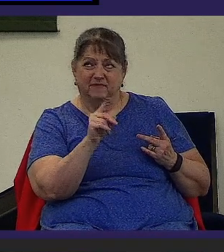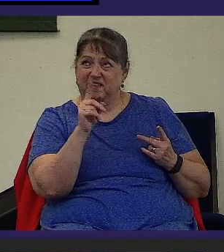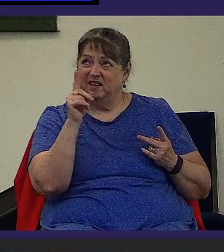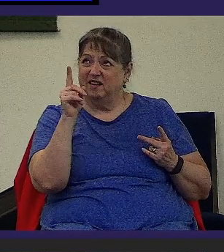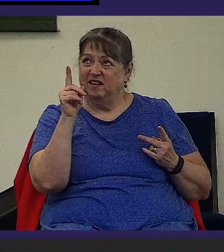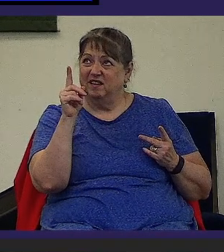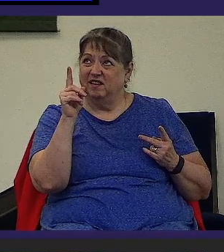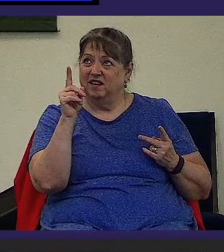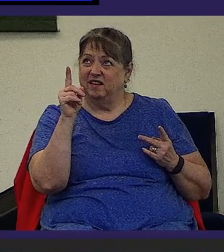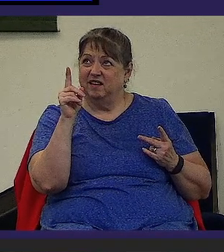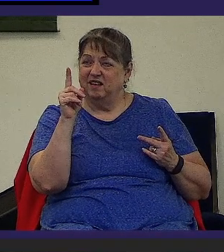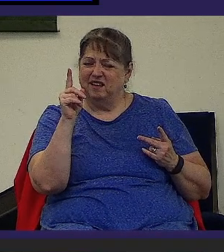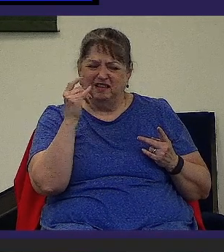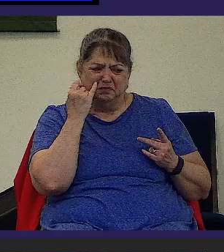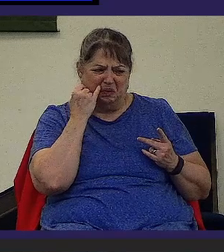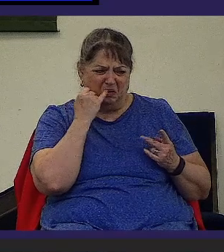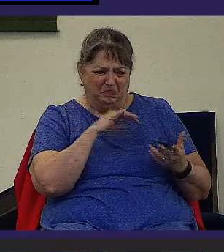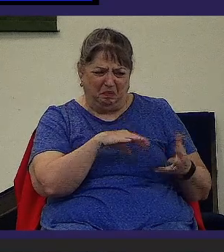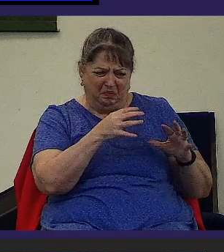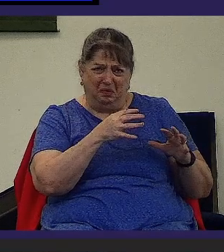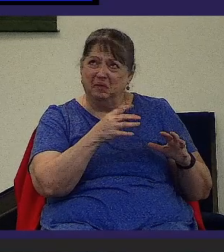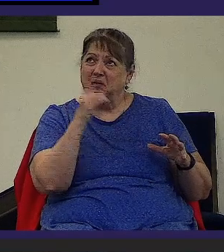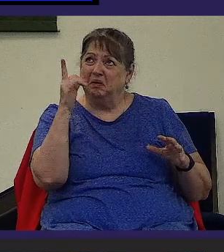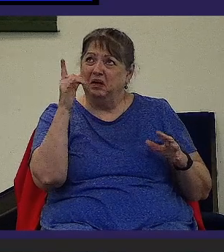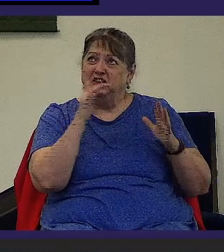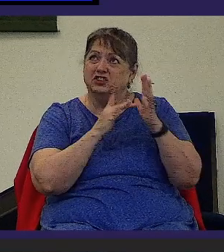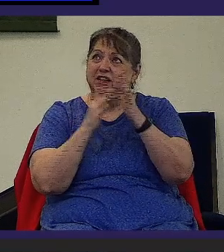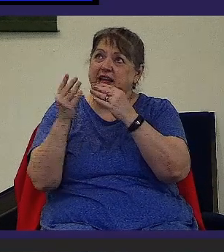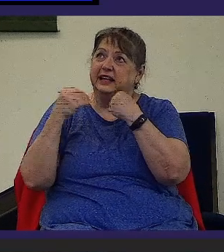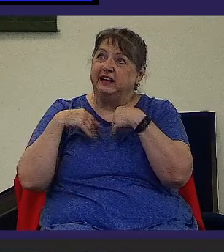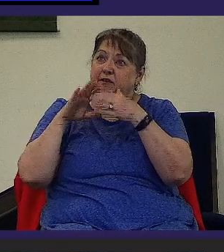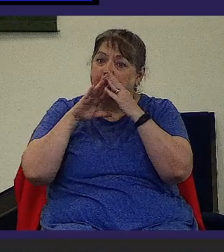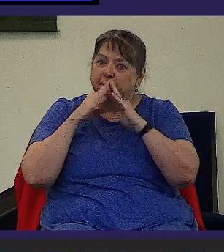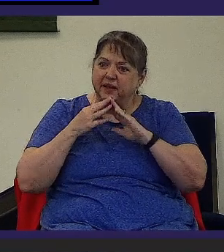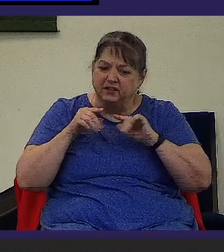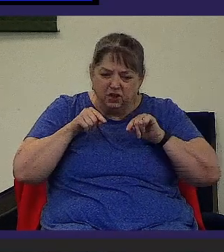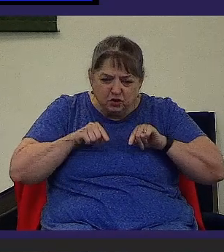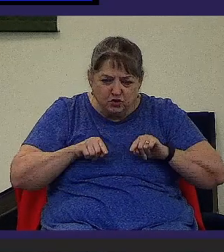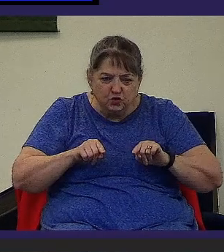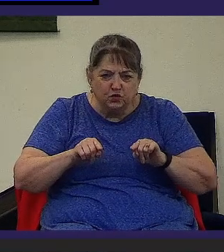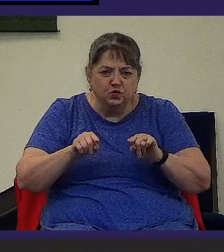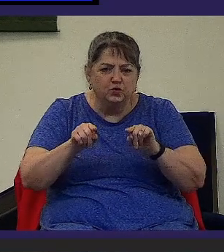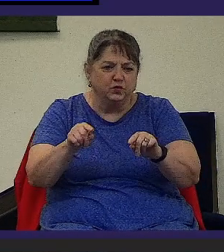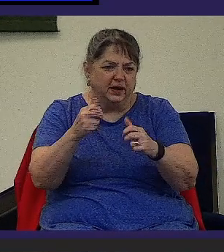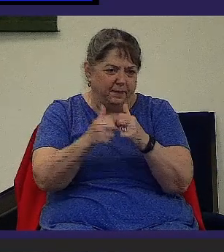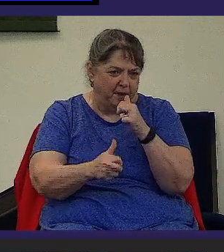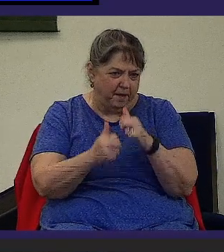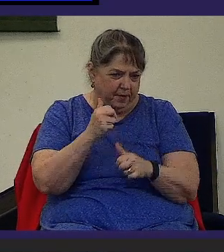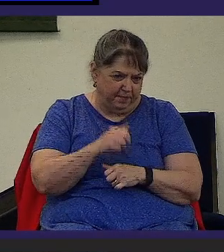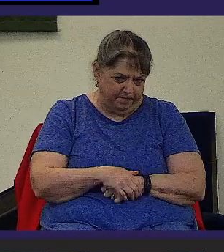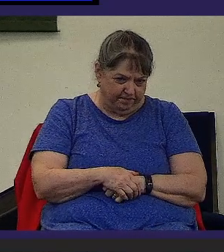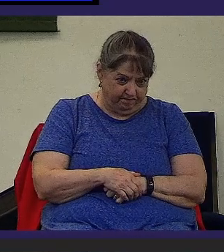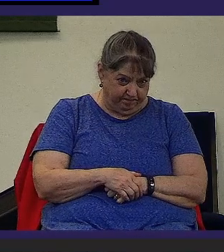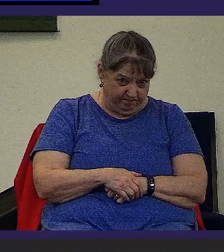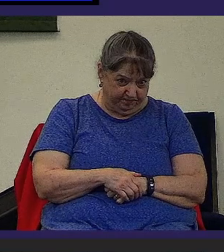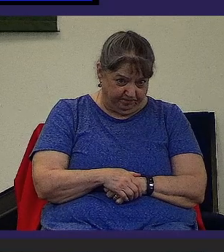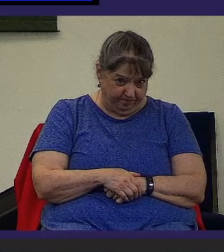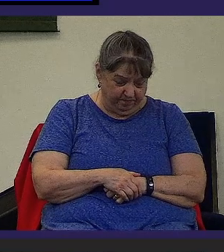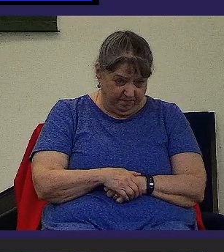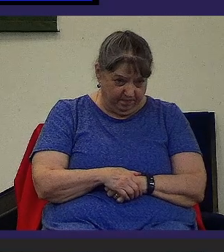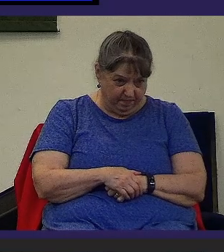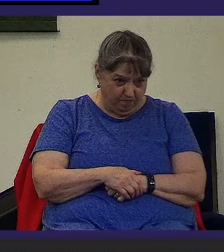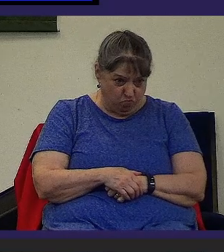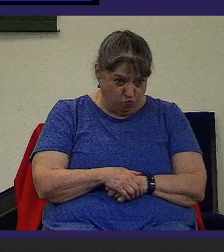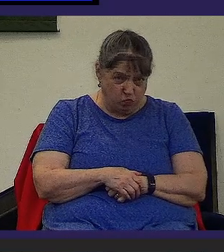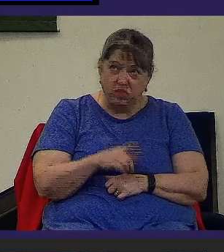our peace and our consolation comes from knowing that whether we survive or don't survive or whether we make it or we don't make it